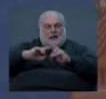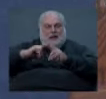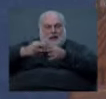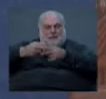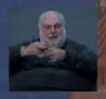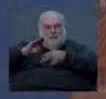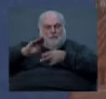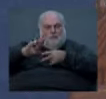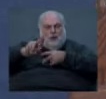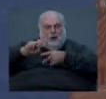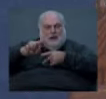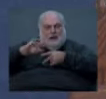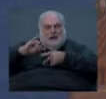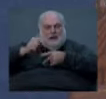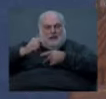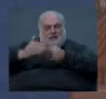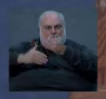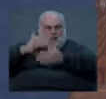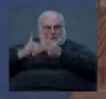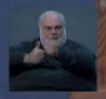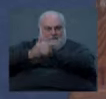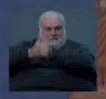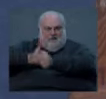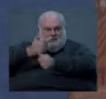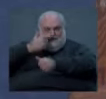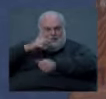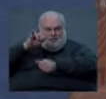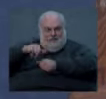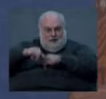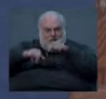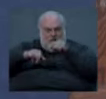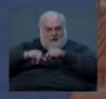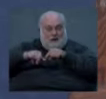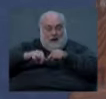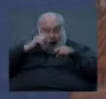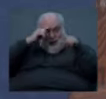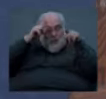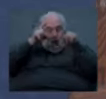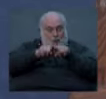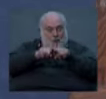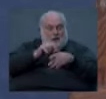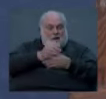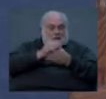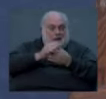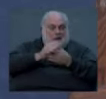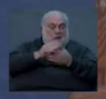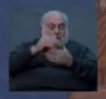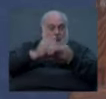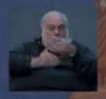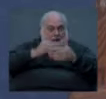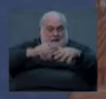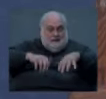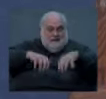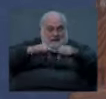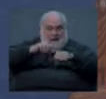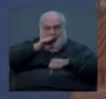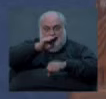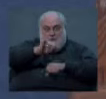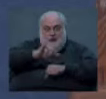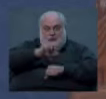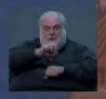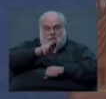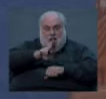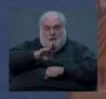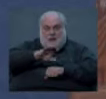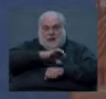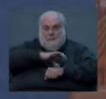of branding. And, and as I agree, some of the steps that has been taken by the subcommittee is